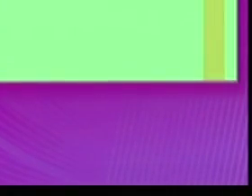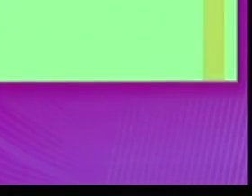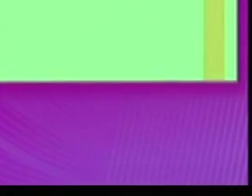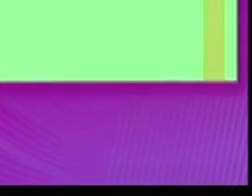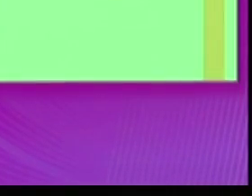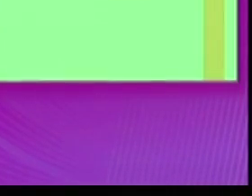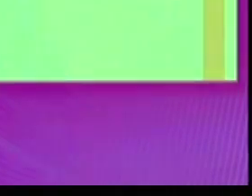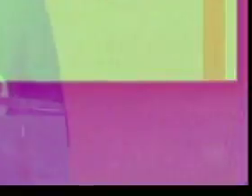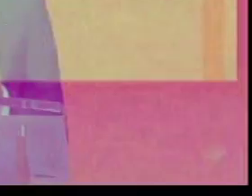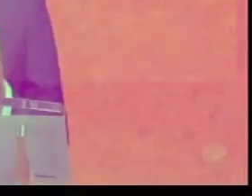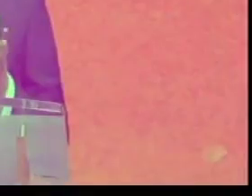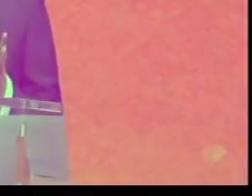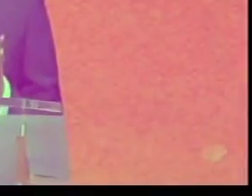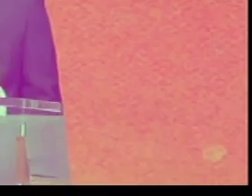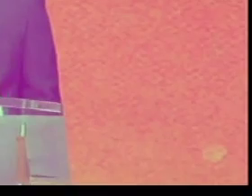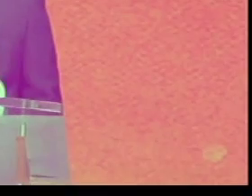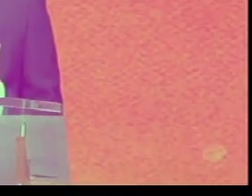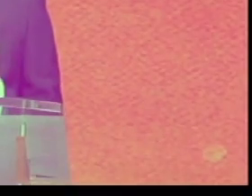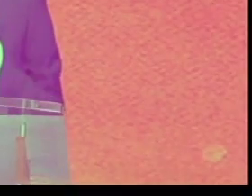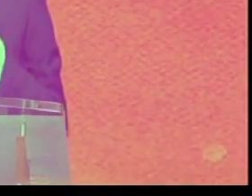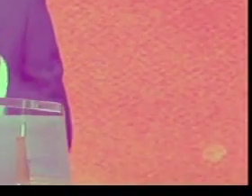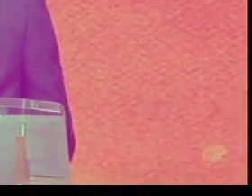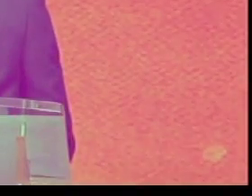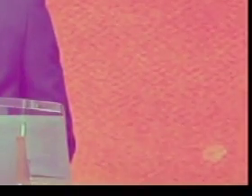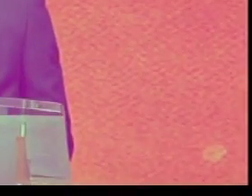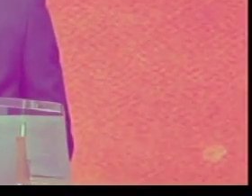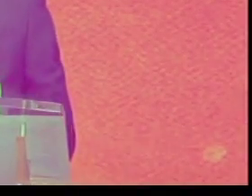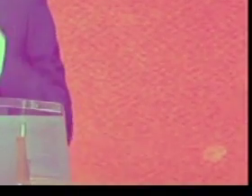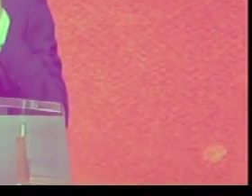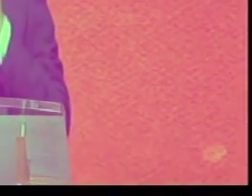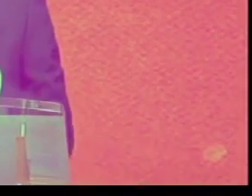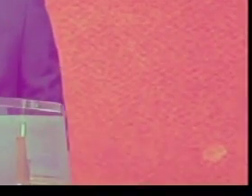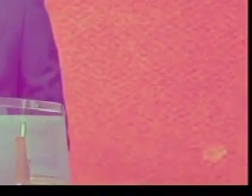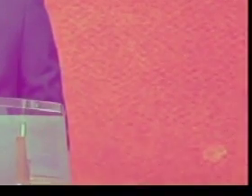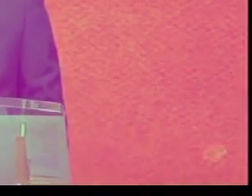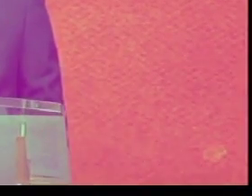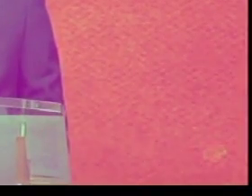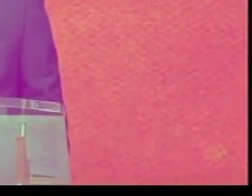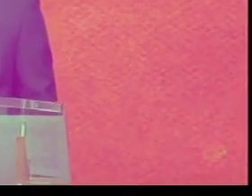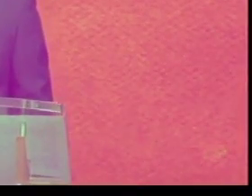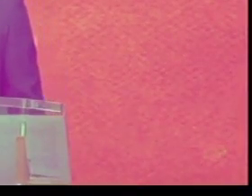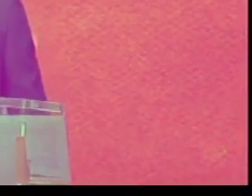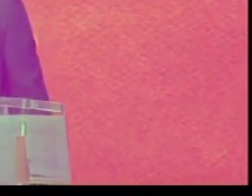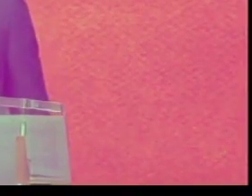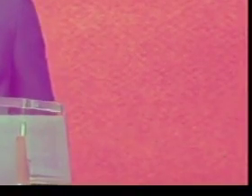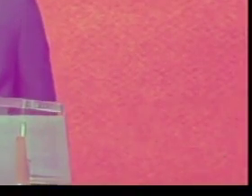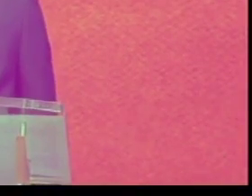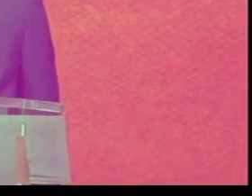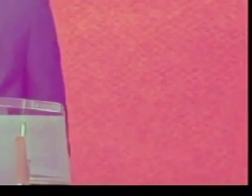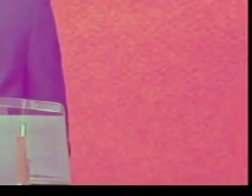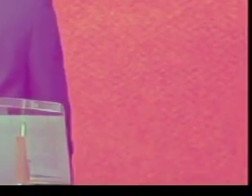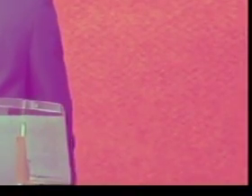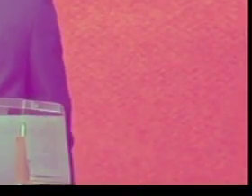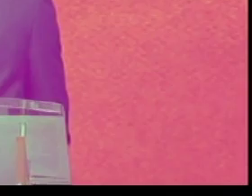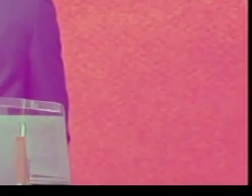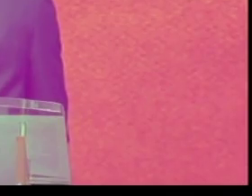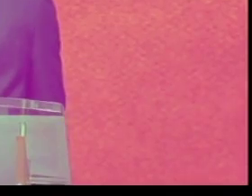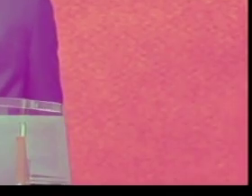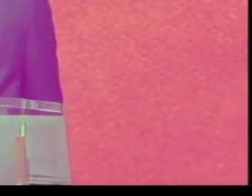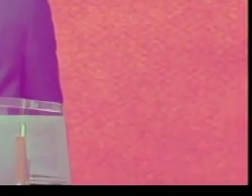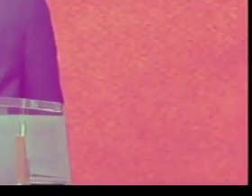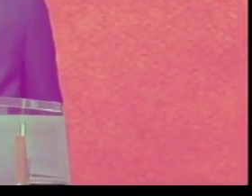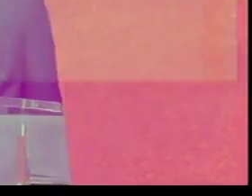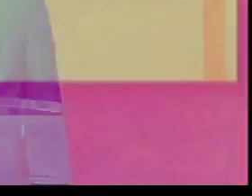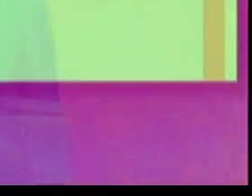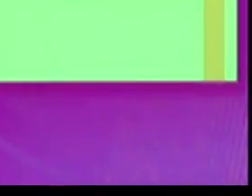high places. And I know with this program, the Lord is taking us to high places. And you will be in some places where you disagree